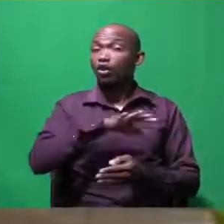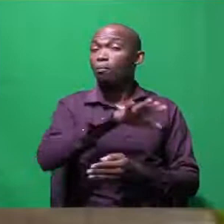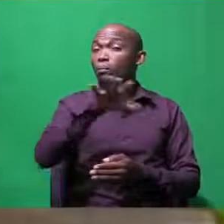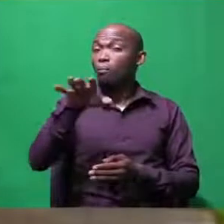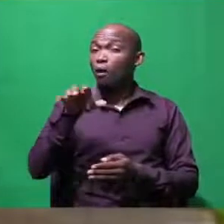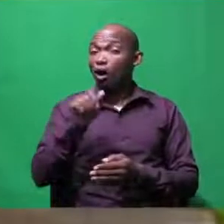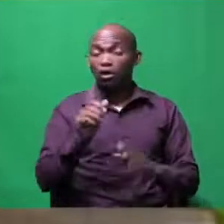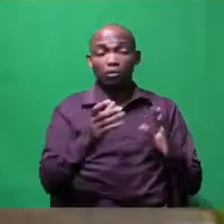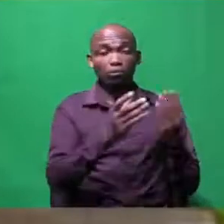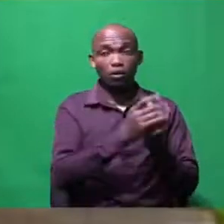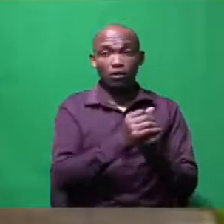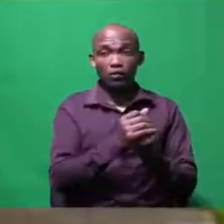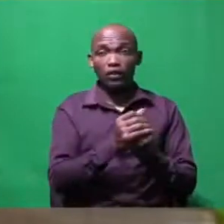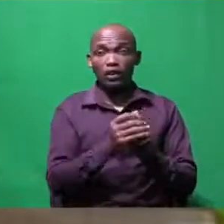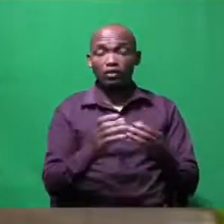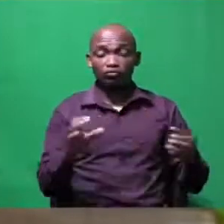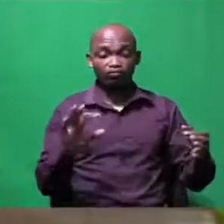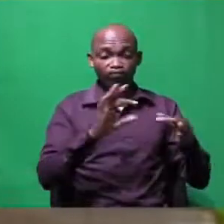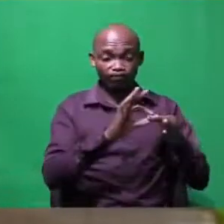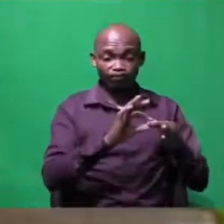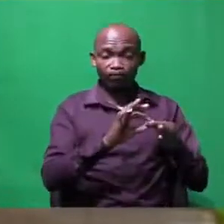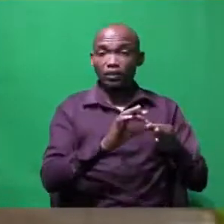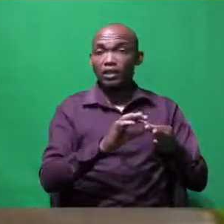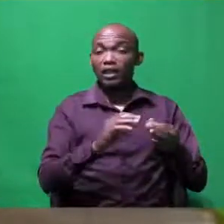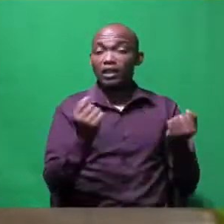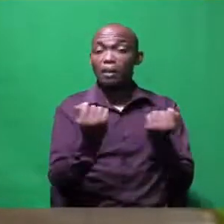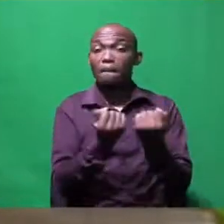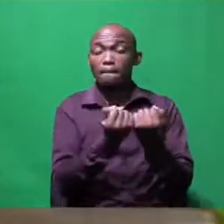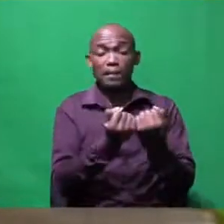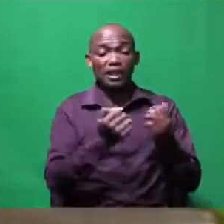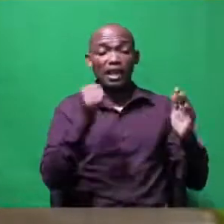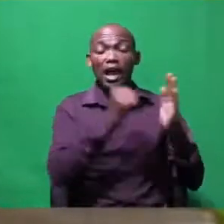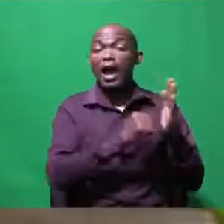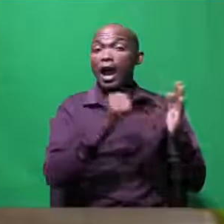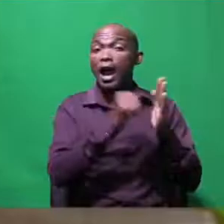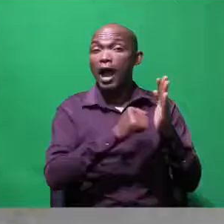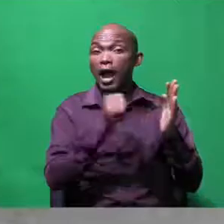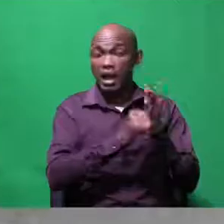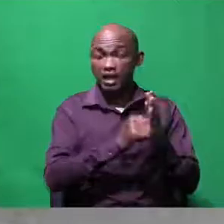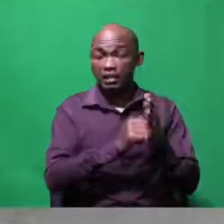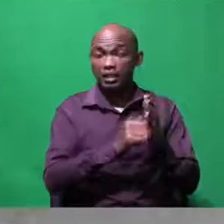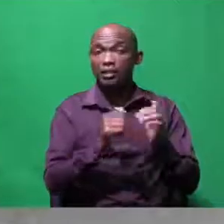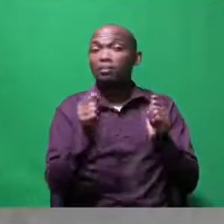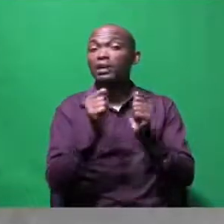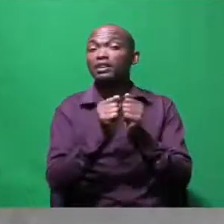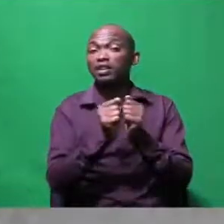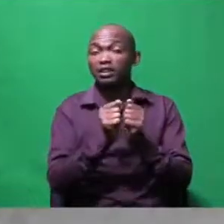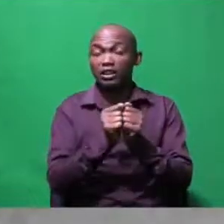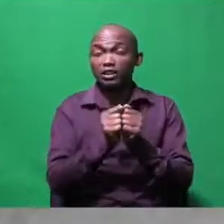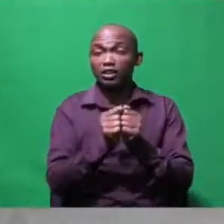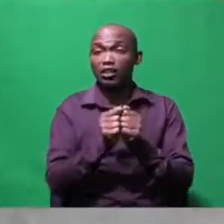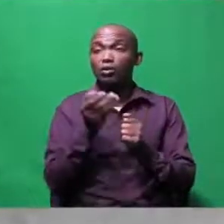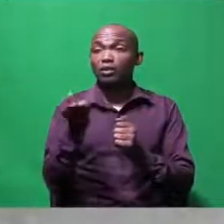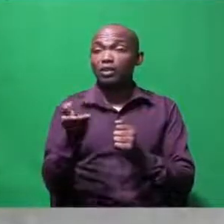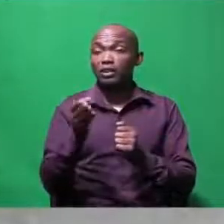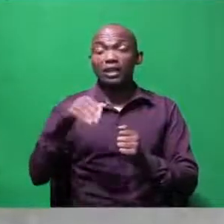be compacted to make a hardy compacted material. That material which when is dried,